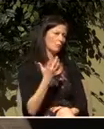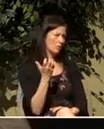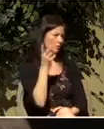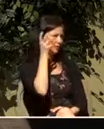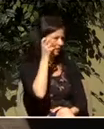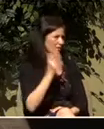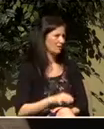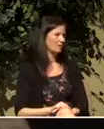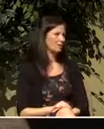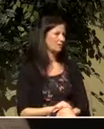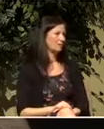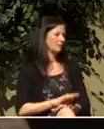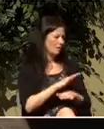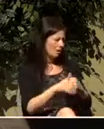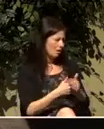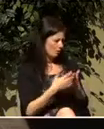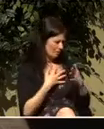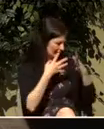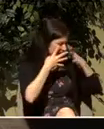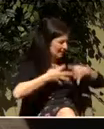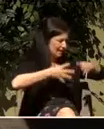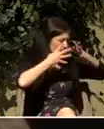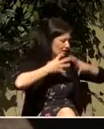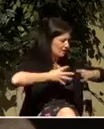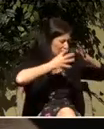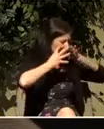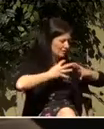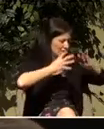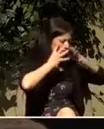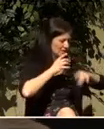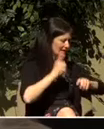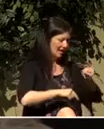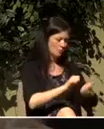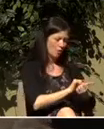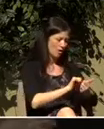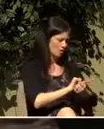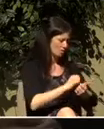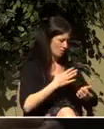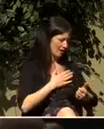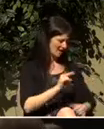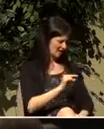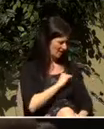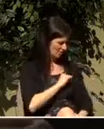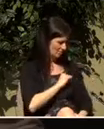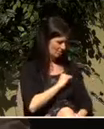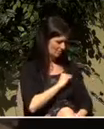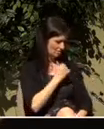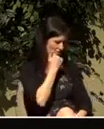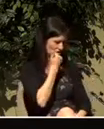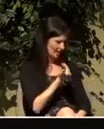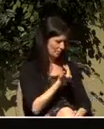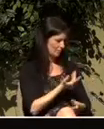All my tears will never wash away my guilt or my shame.